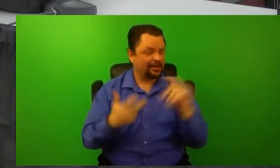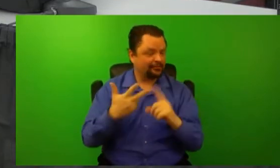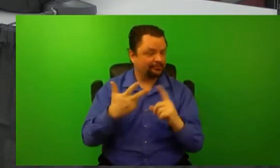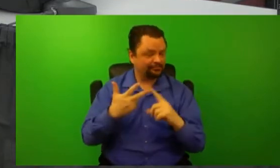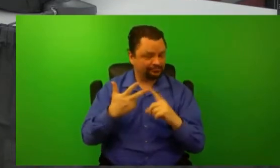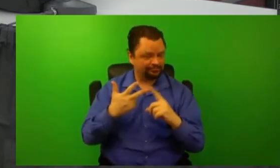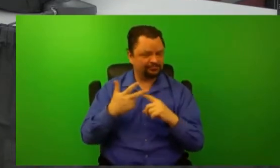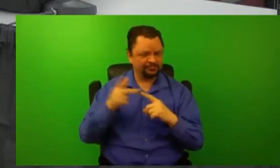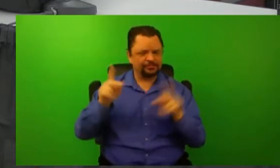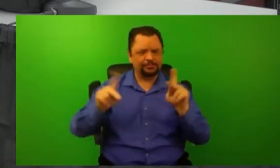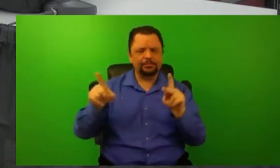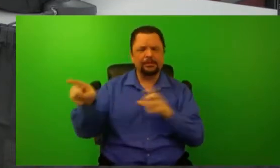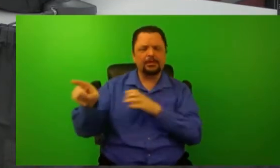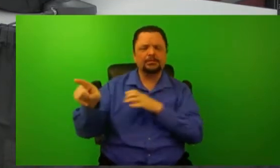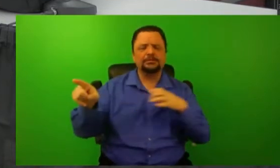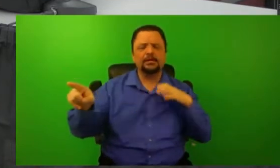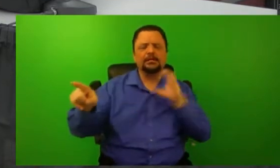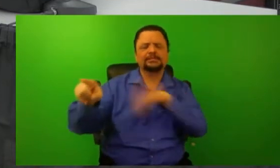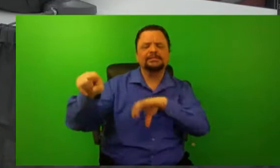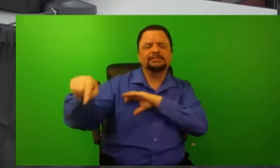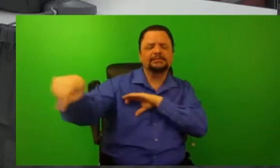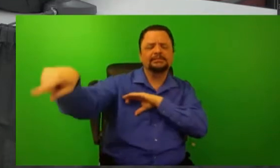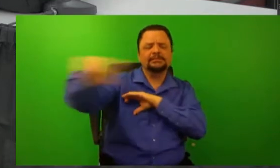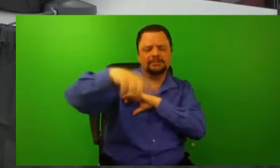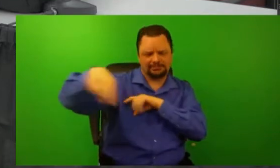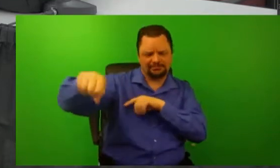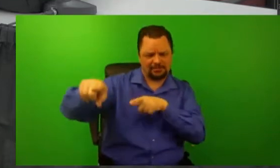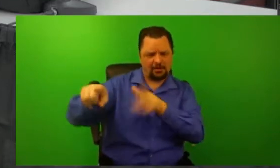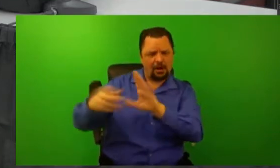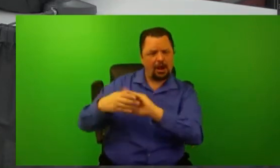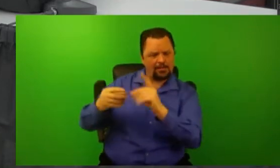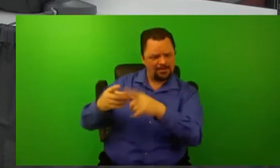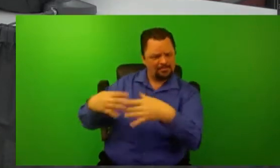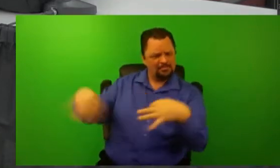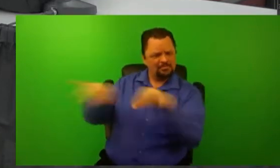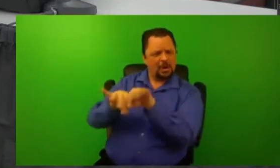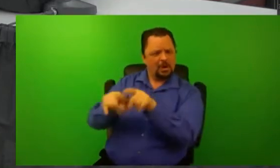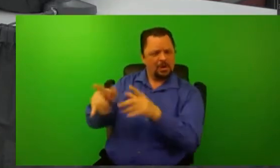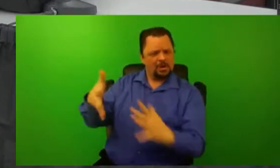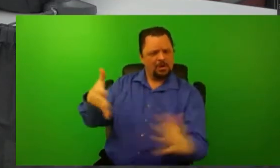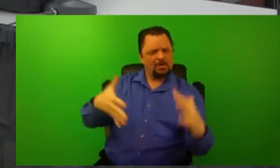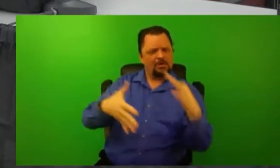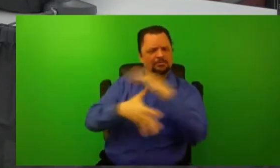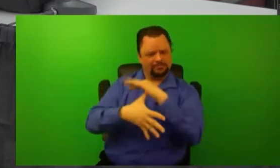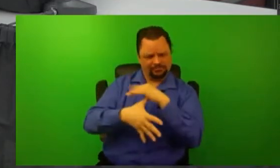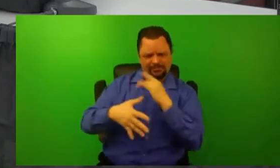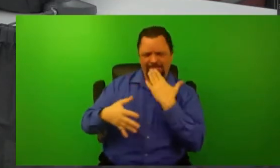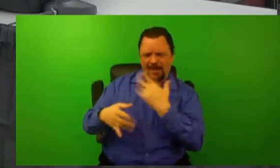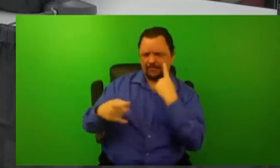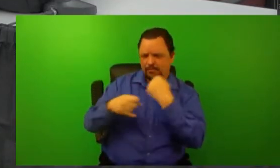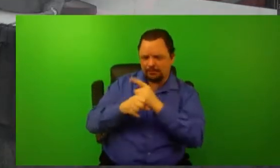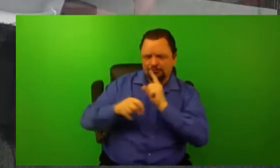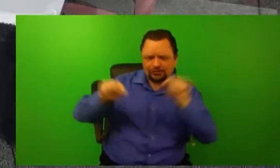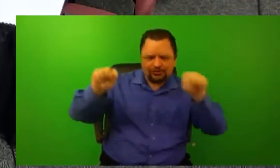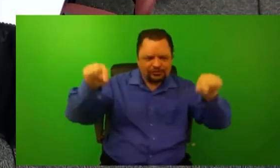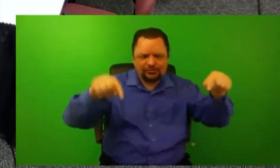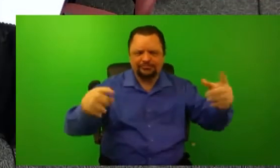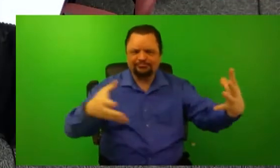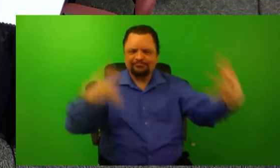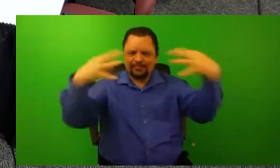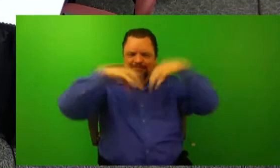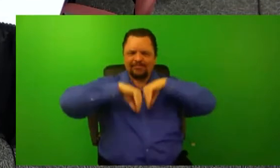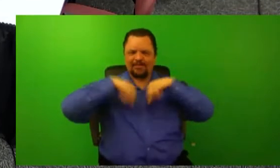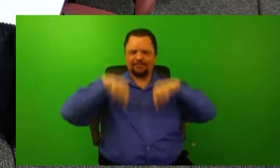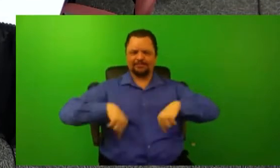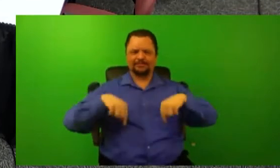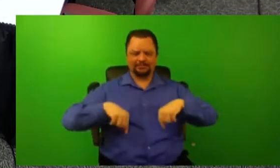by the citizens. So thank you to everyone who's been part of making that happen. Well, thank you, Councilmember Donaldson,